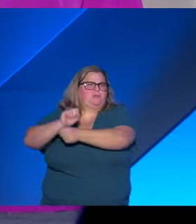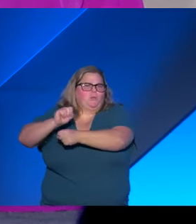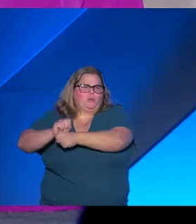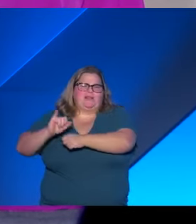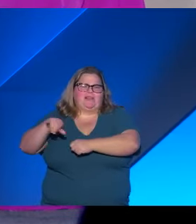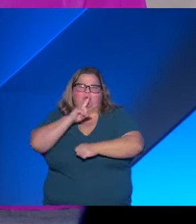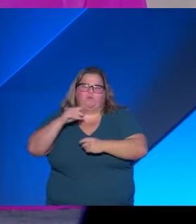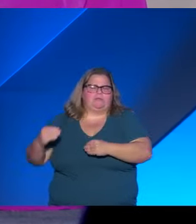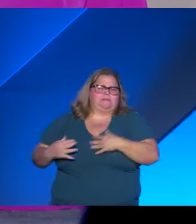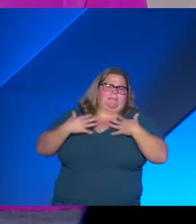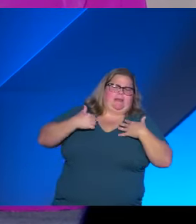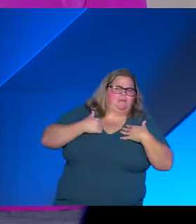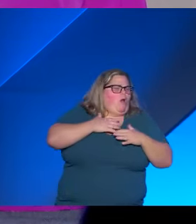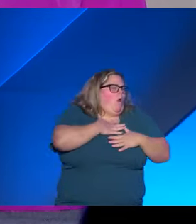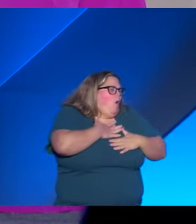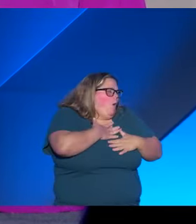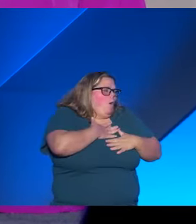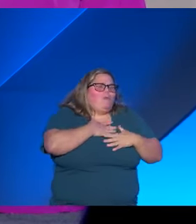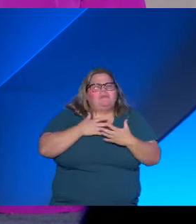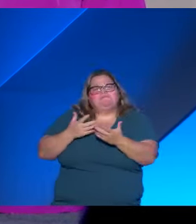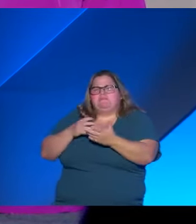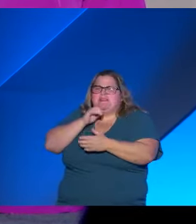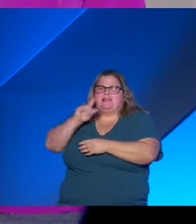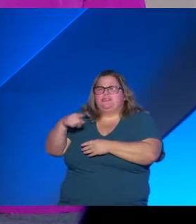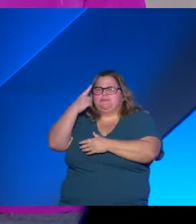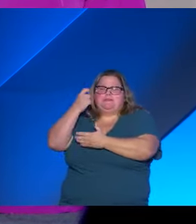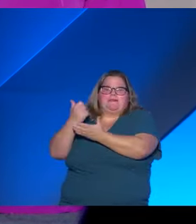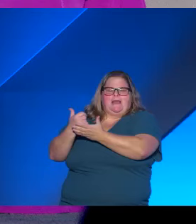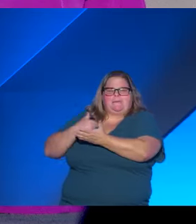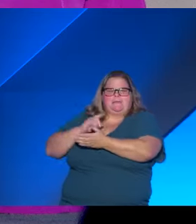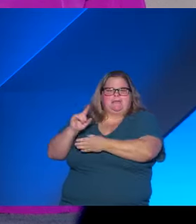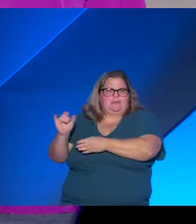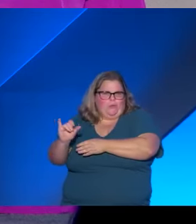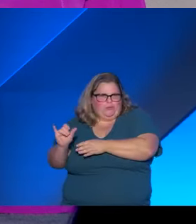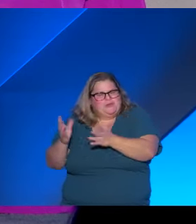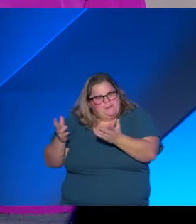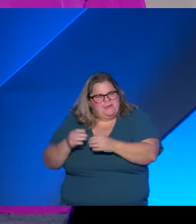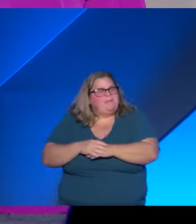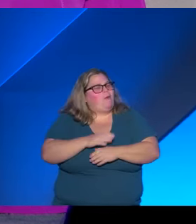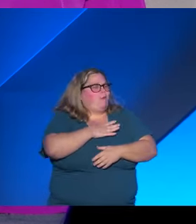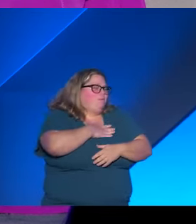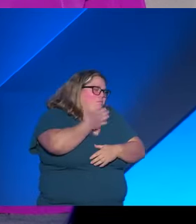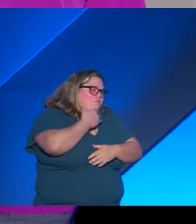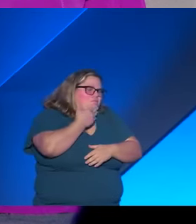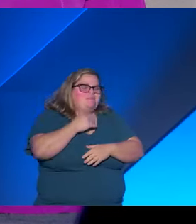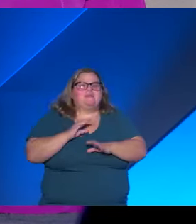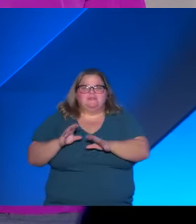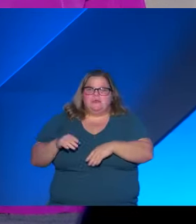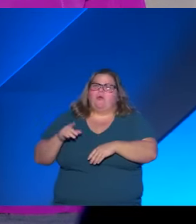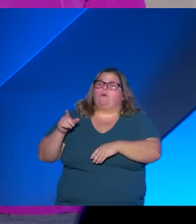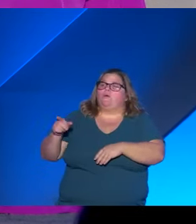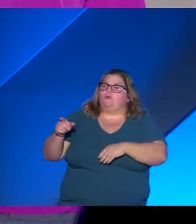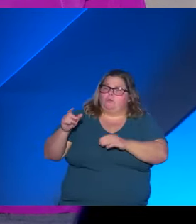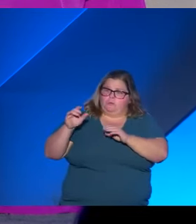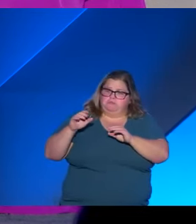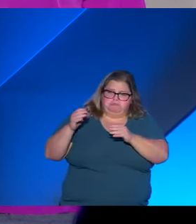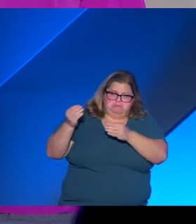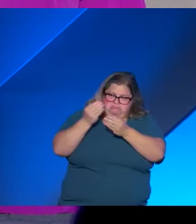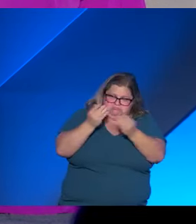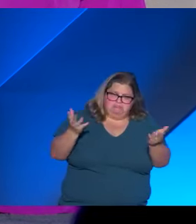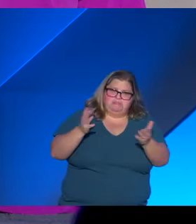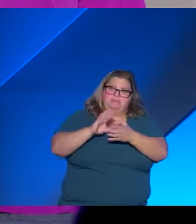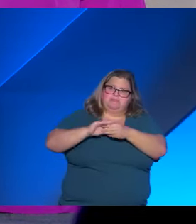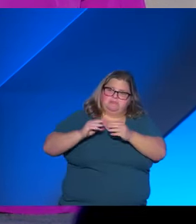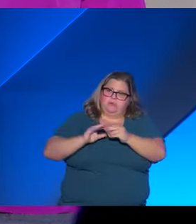Aww. And not just because you helped me as well. Aww, that's really sweet. Can you share a little bit about your personal story and what